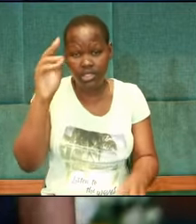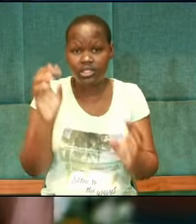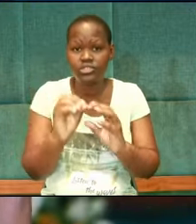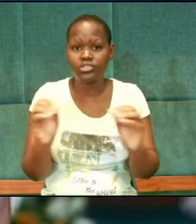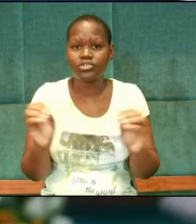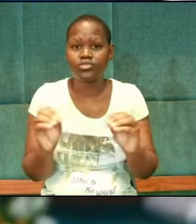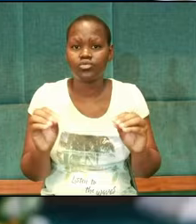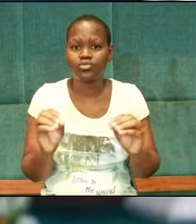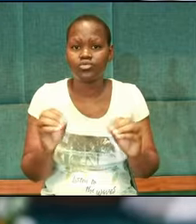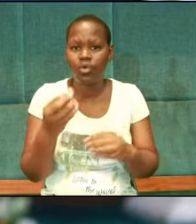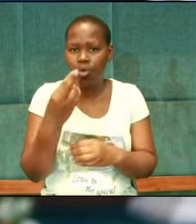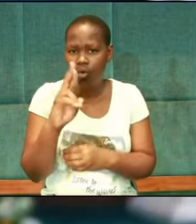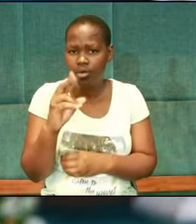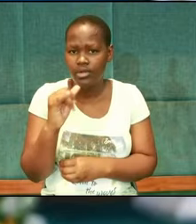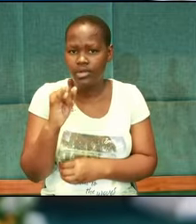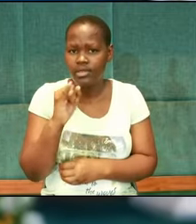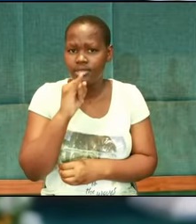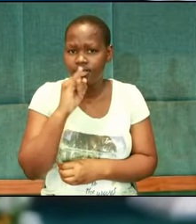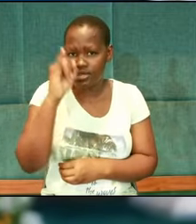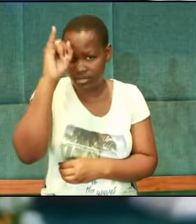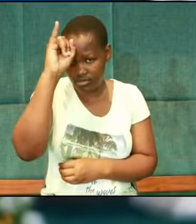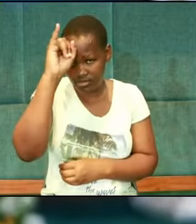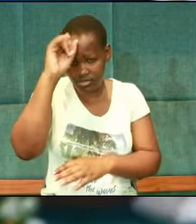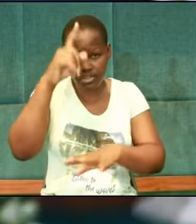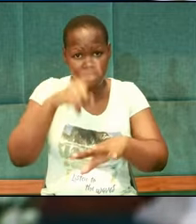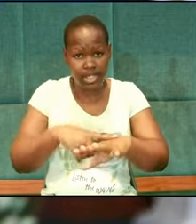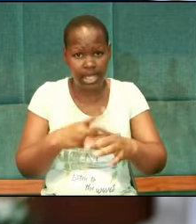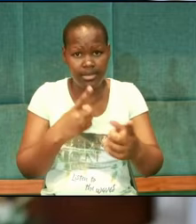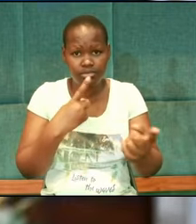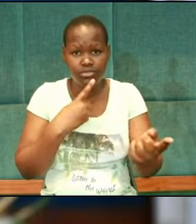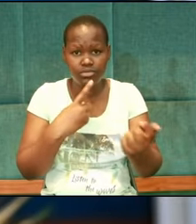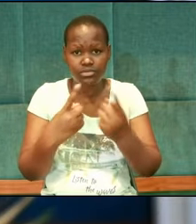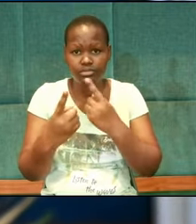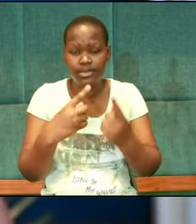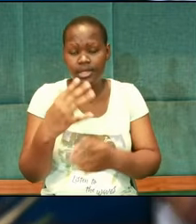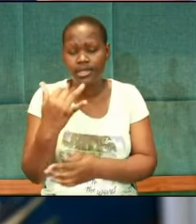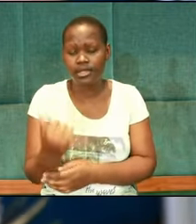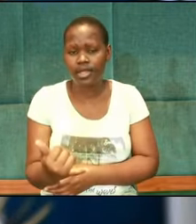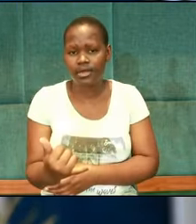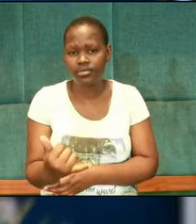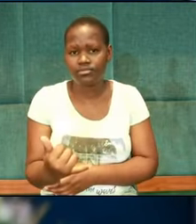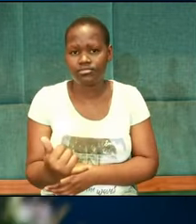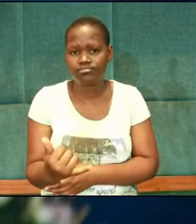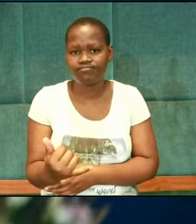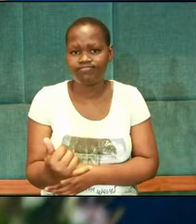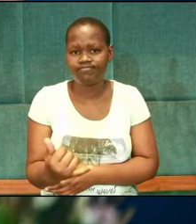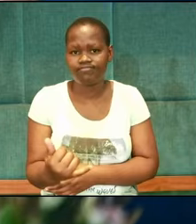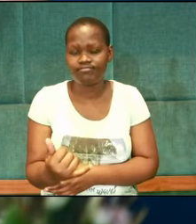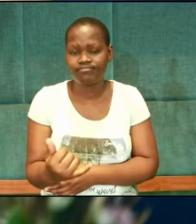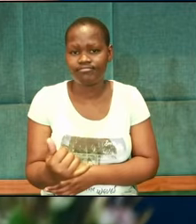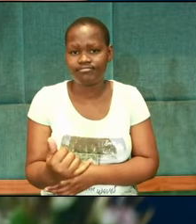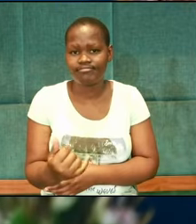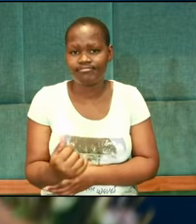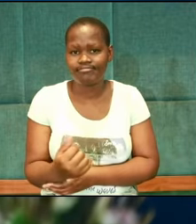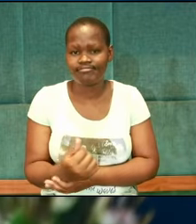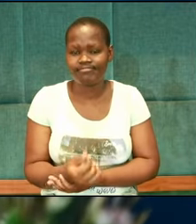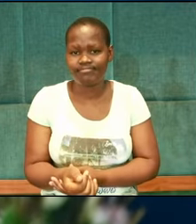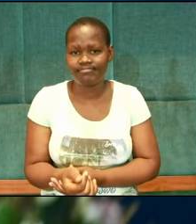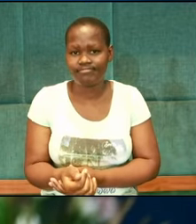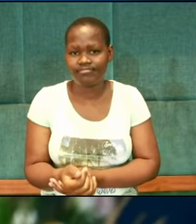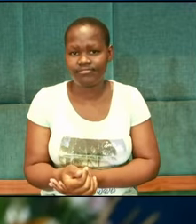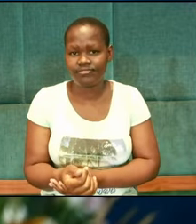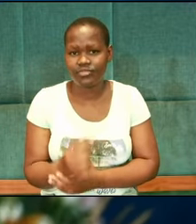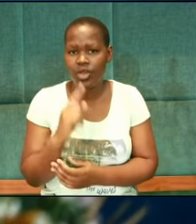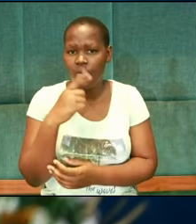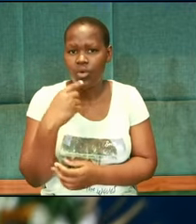in ignorance as we speak right now? Let me see your hand. As for me, it is my two hands.